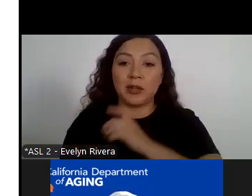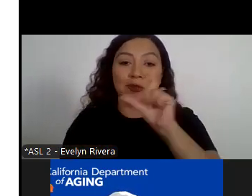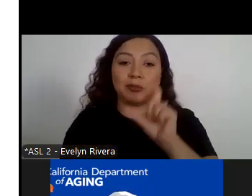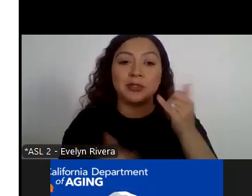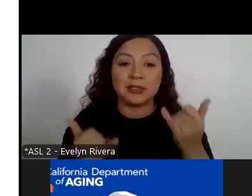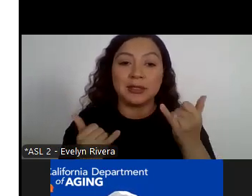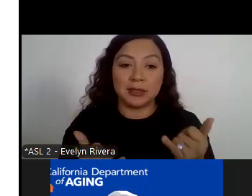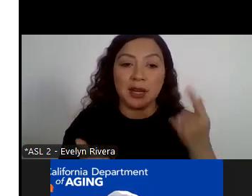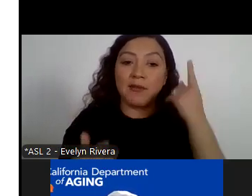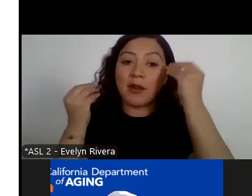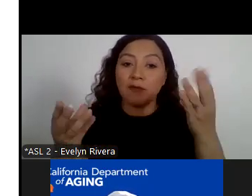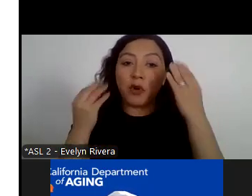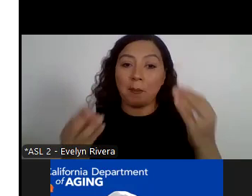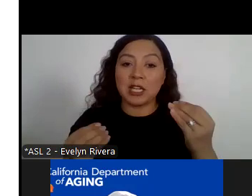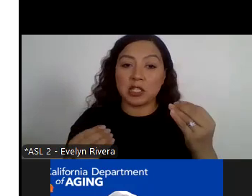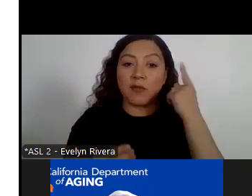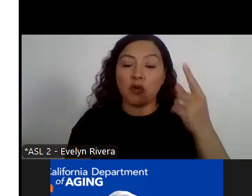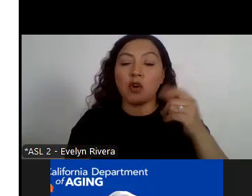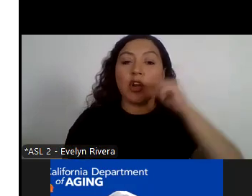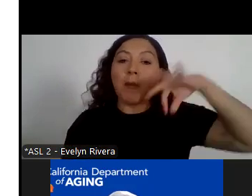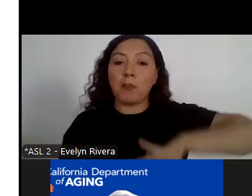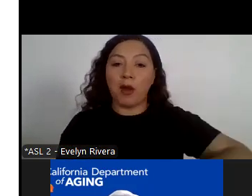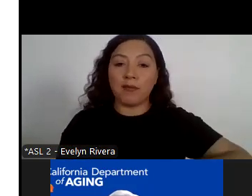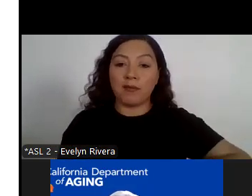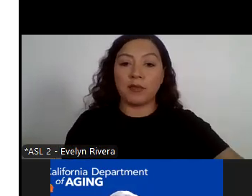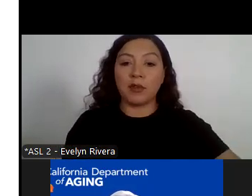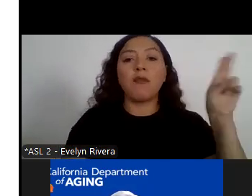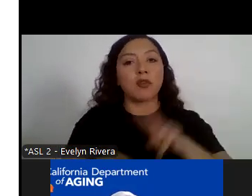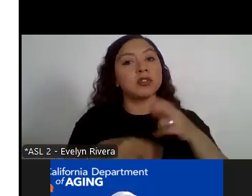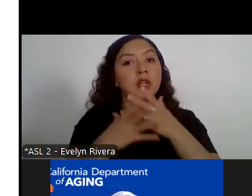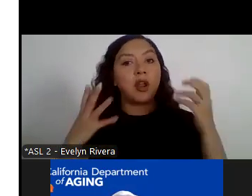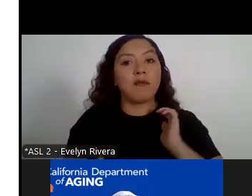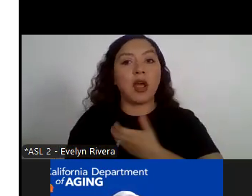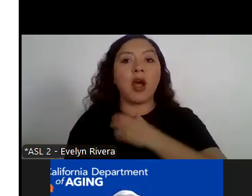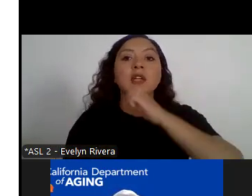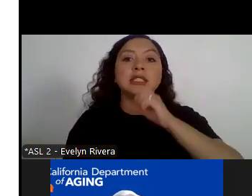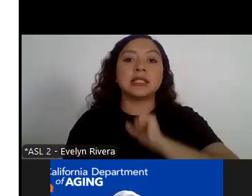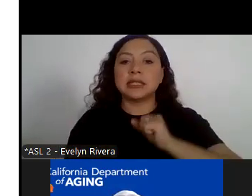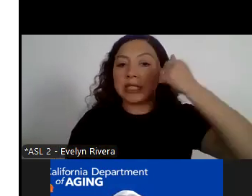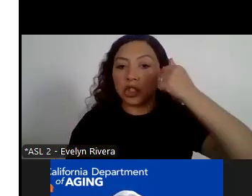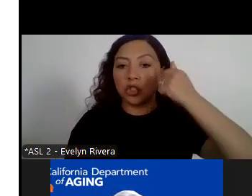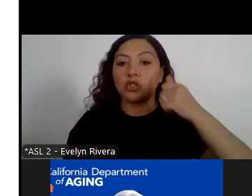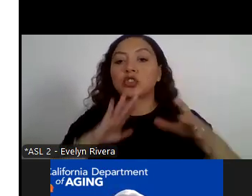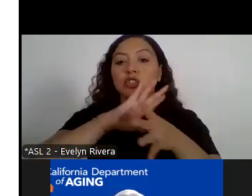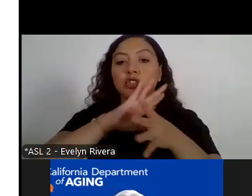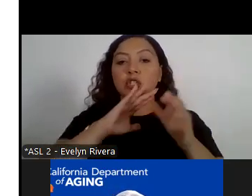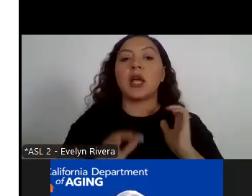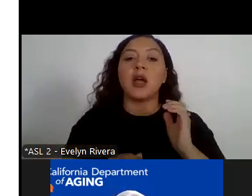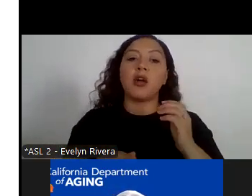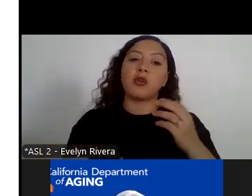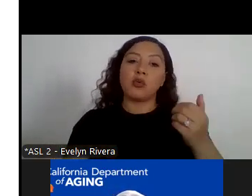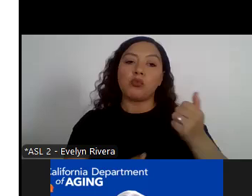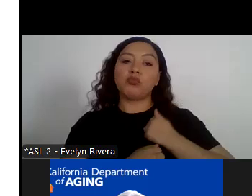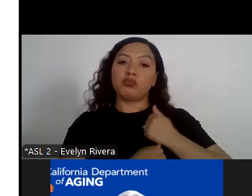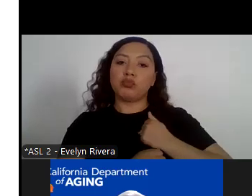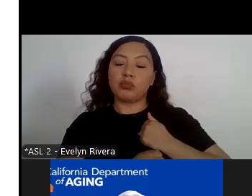that are there to support obviously our seniors, our war veterans, and especially our homeless population that right now, a lot of the resources and services are put at